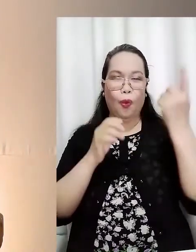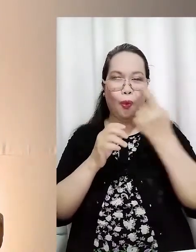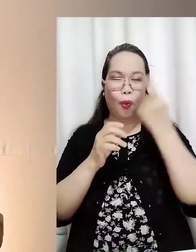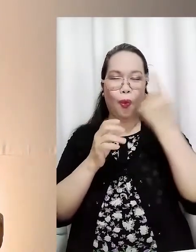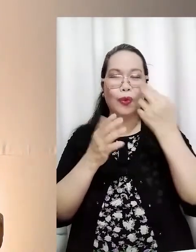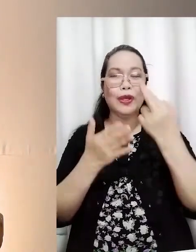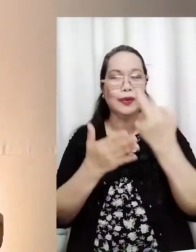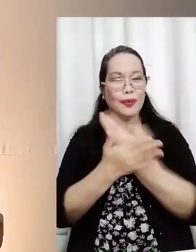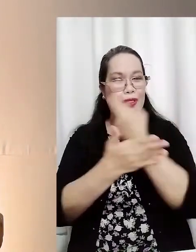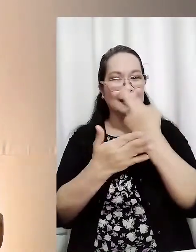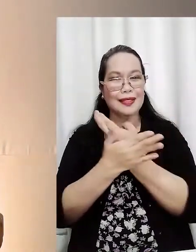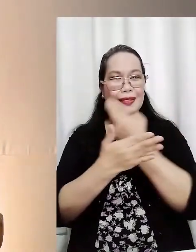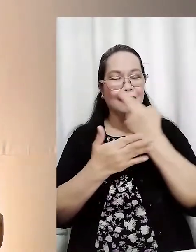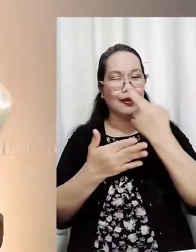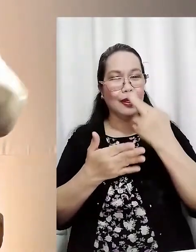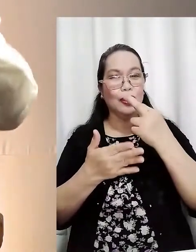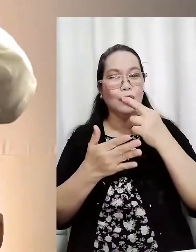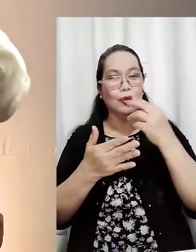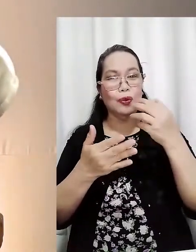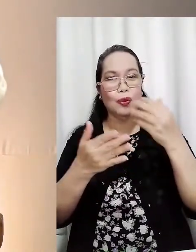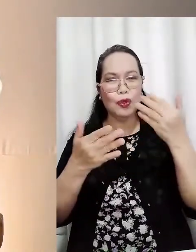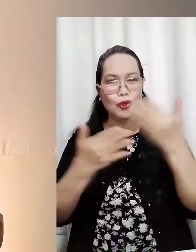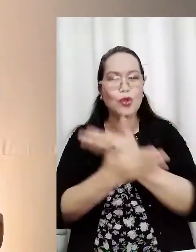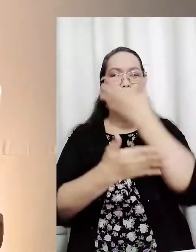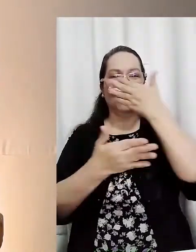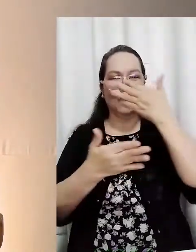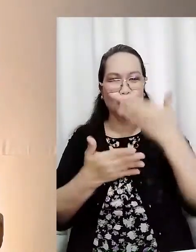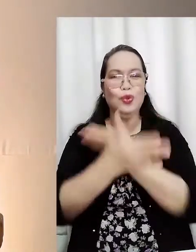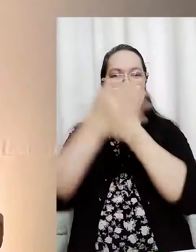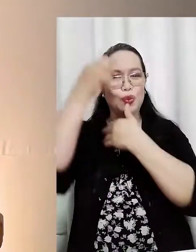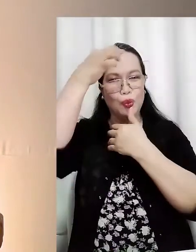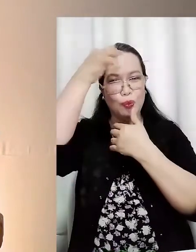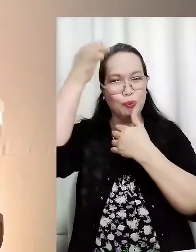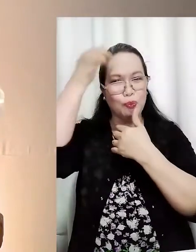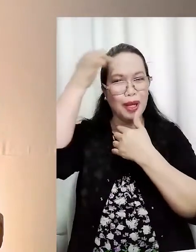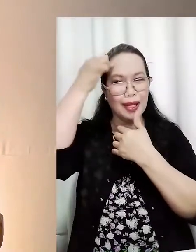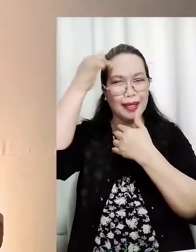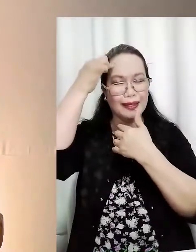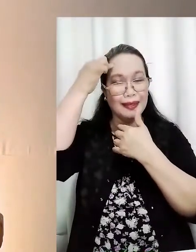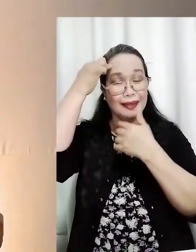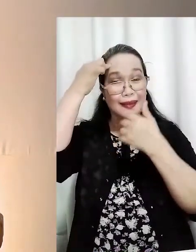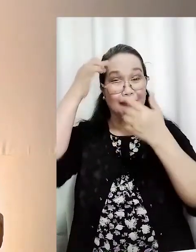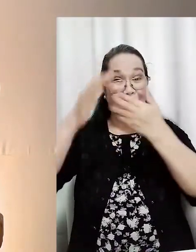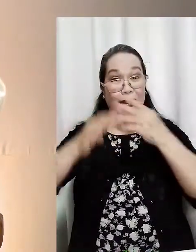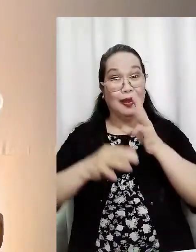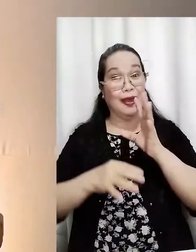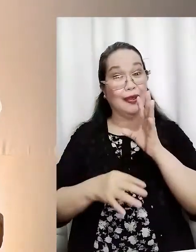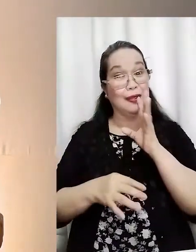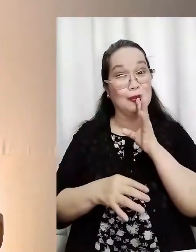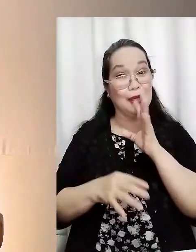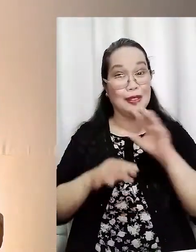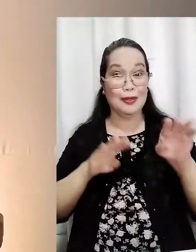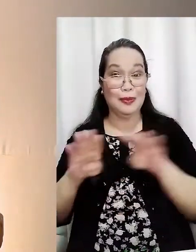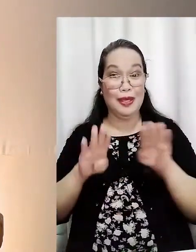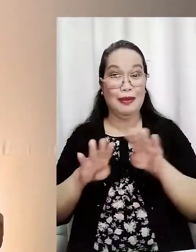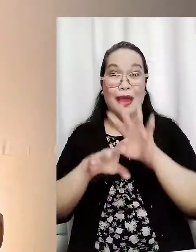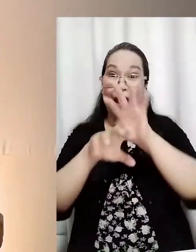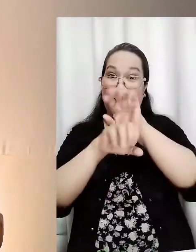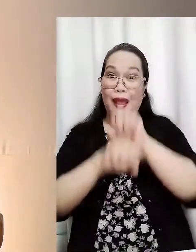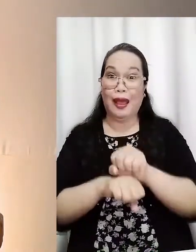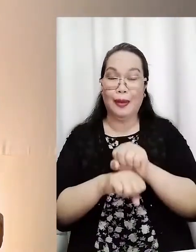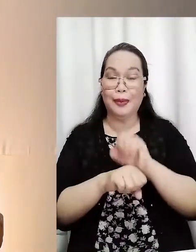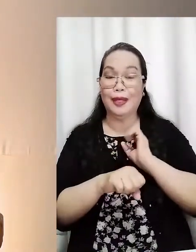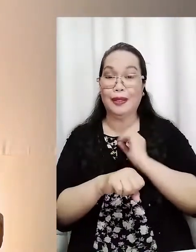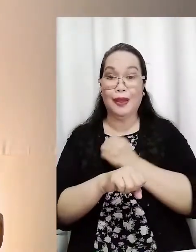mind. Before our speech, our behavior, our habits become polluted